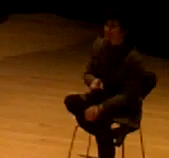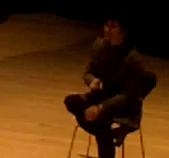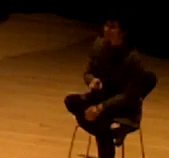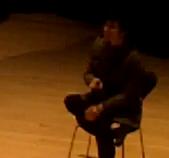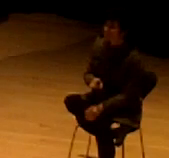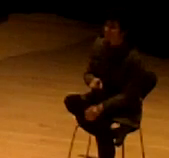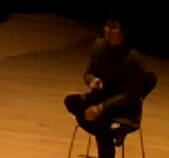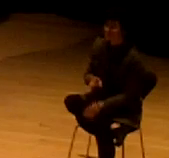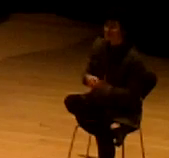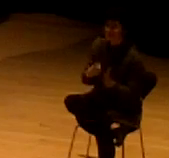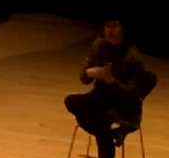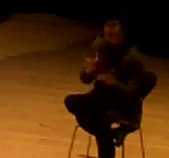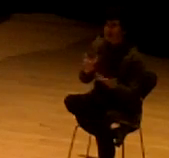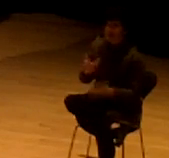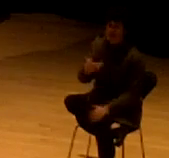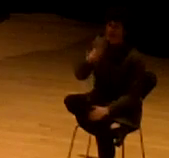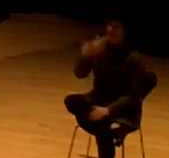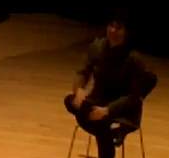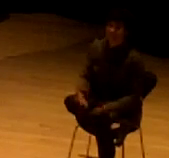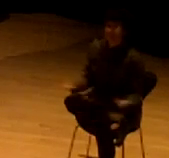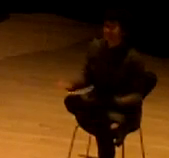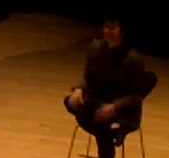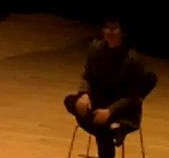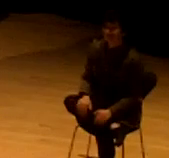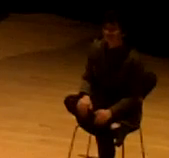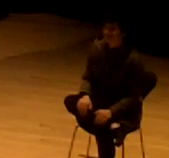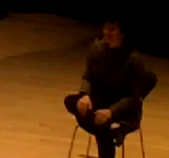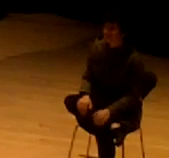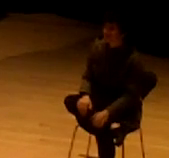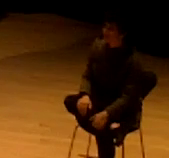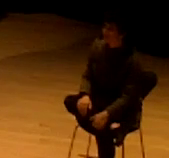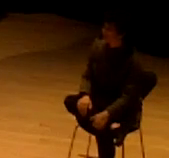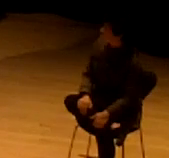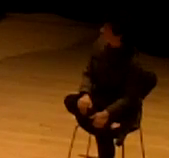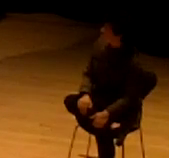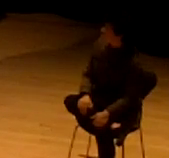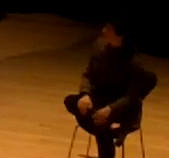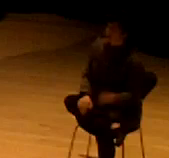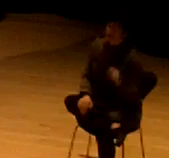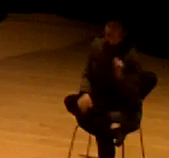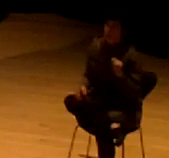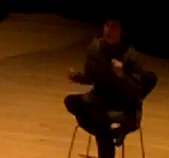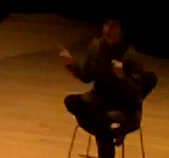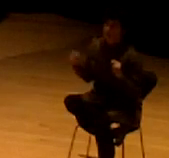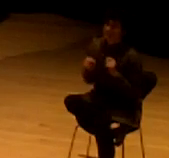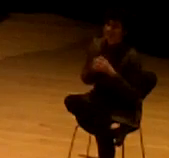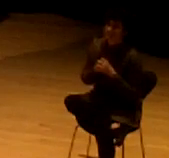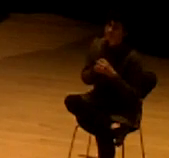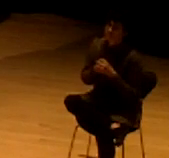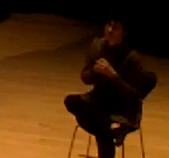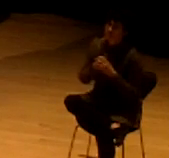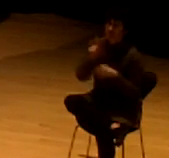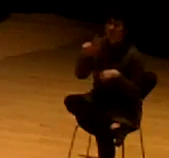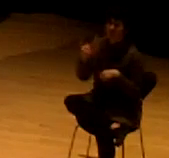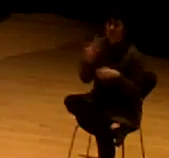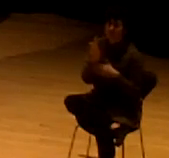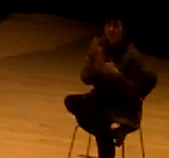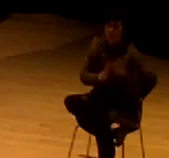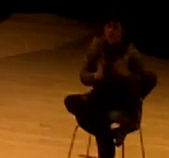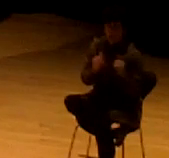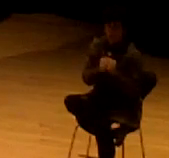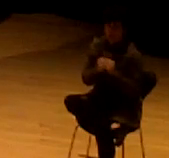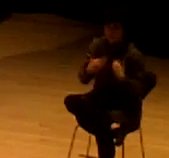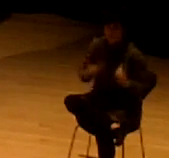sometimes you just get lucky. Well, the first part was a collaboration in the studio with the body work, but as soon as we got